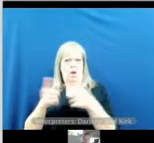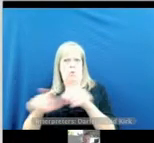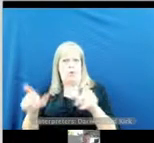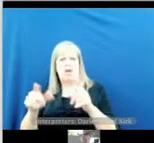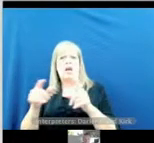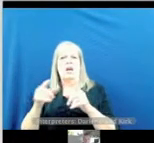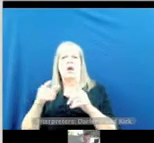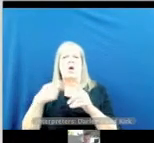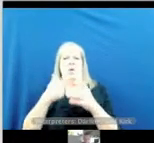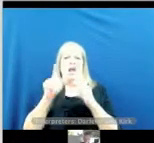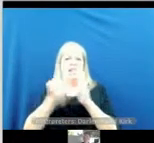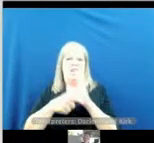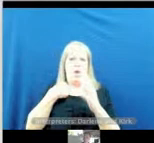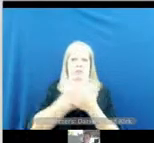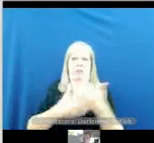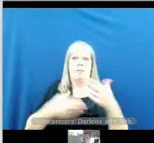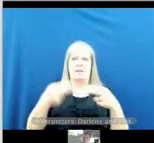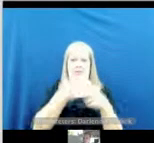yourself.